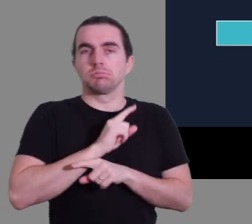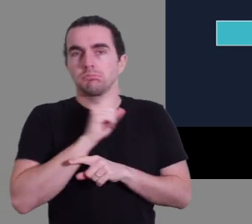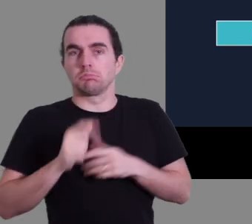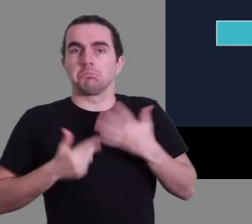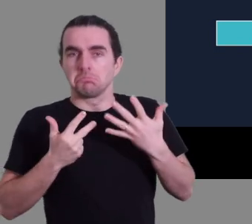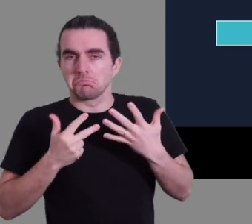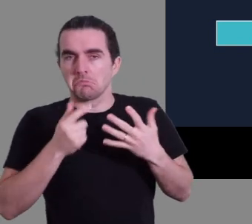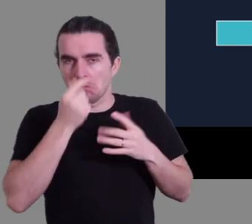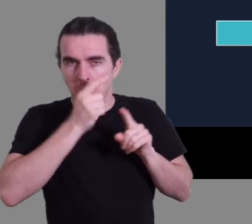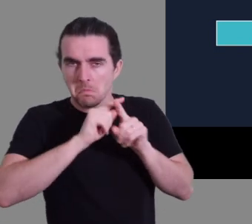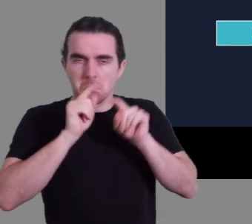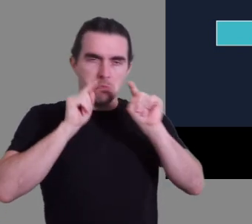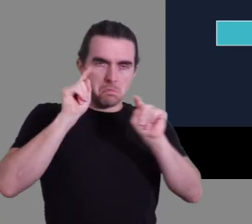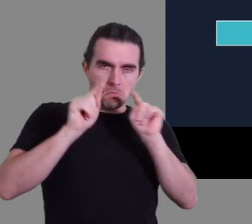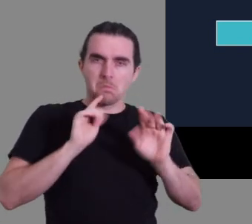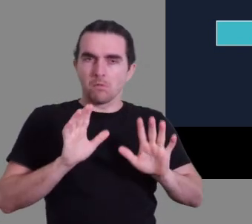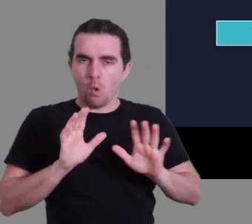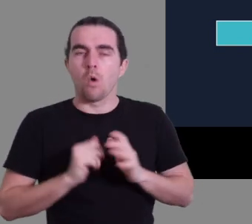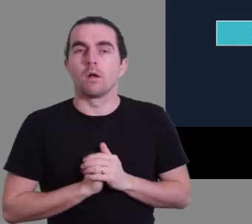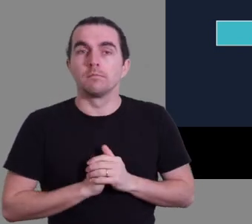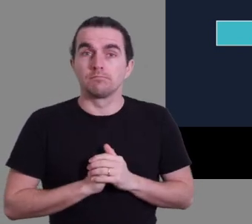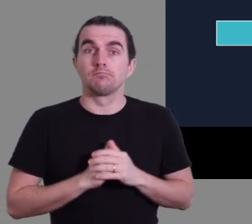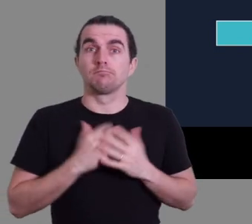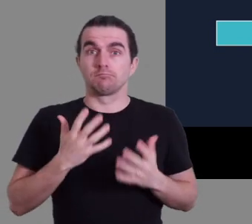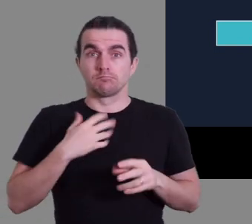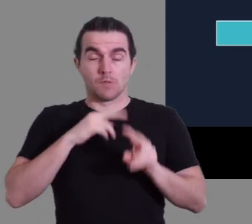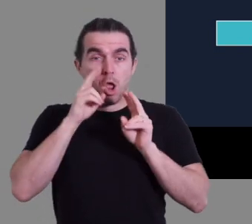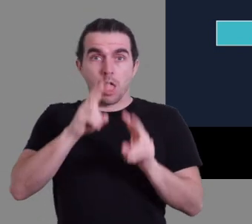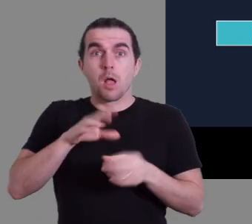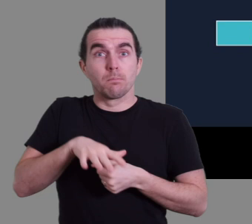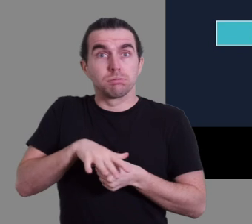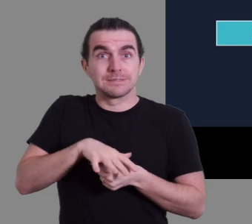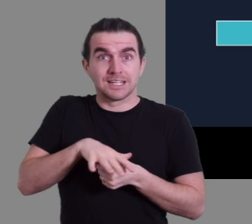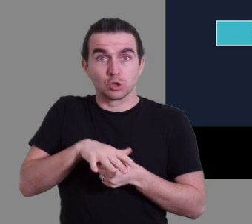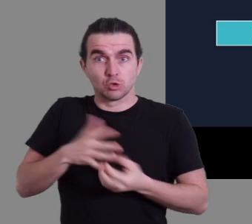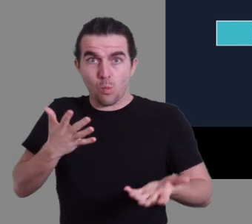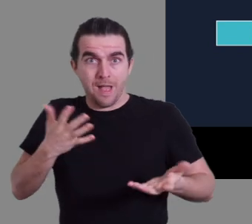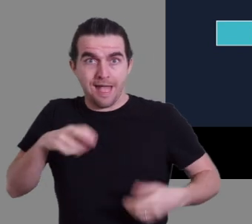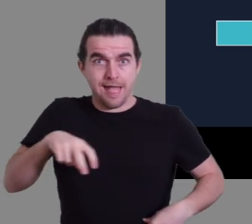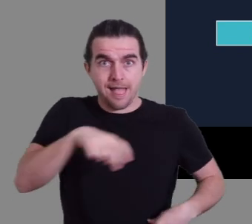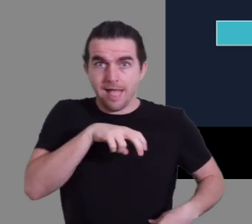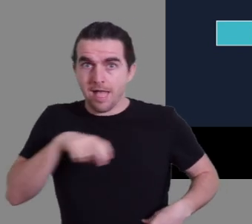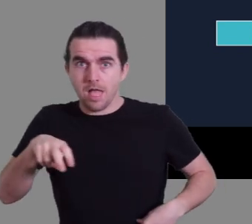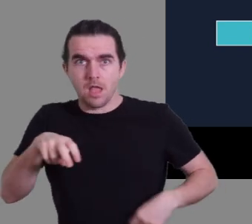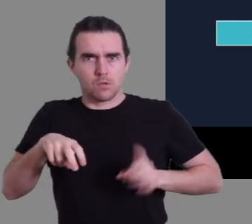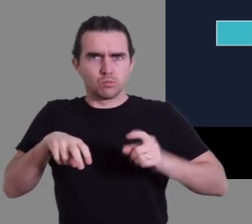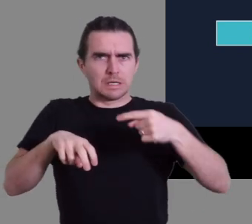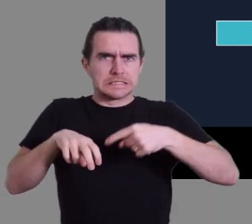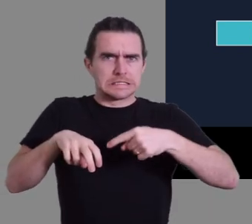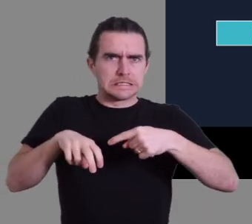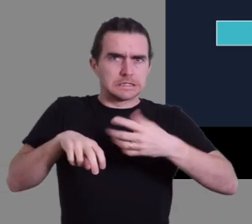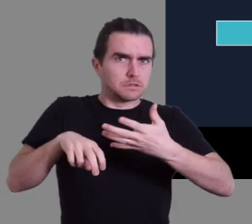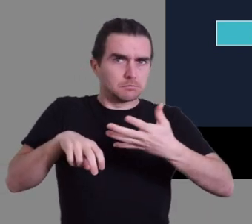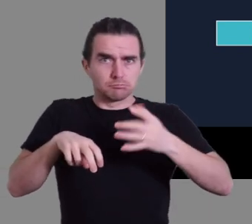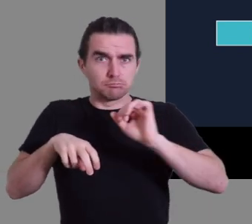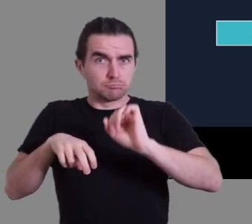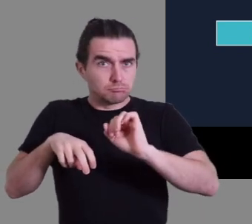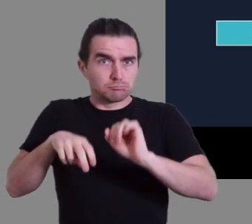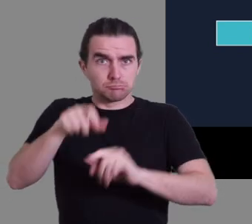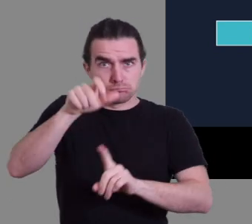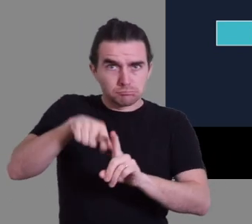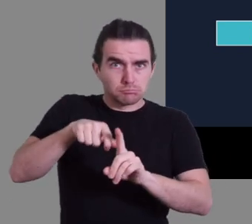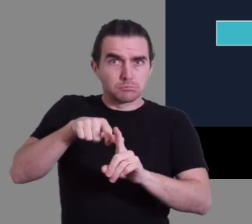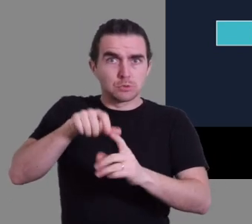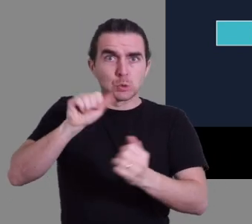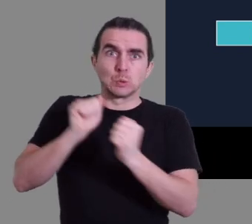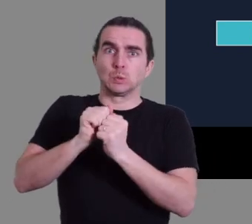later and be obvious throughout the course. But first of all, we would look at position. So what's the position